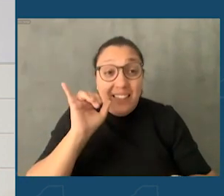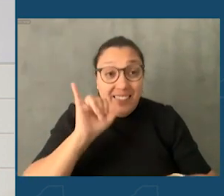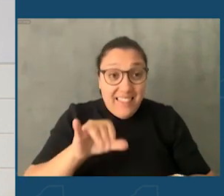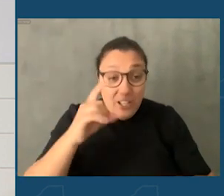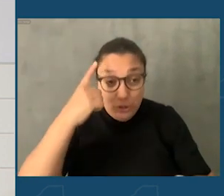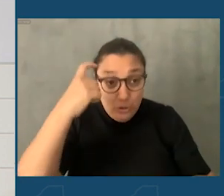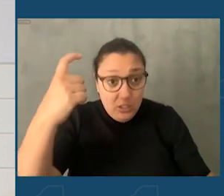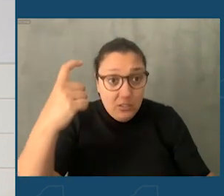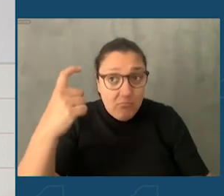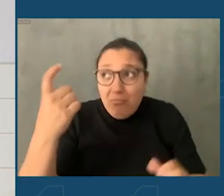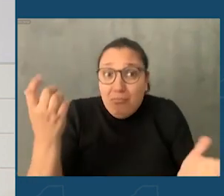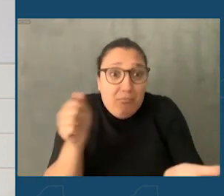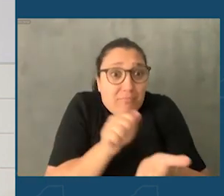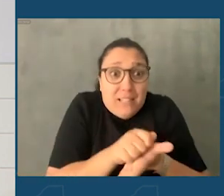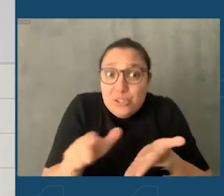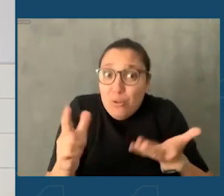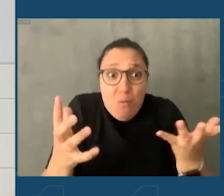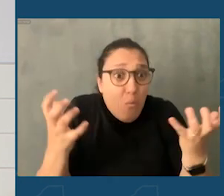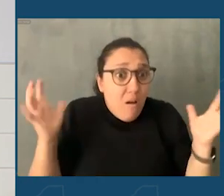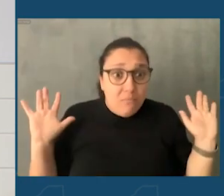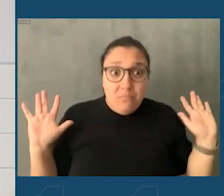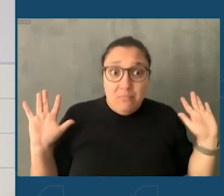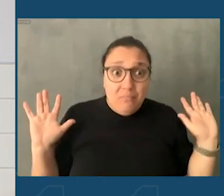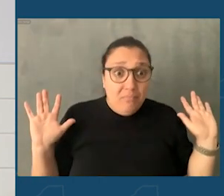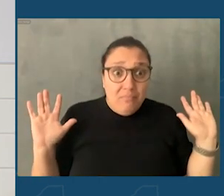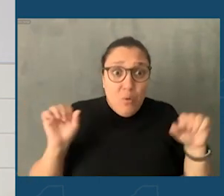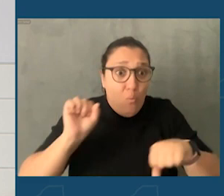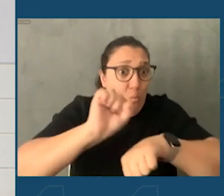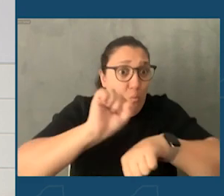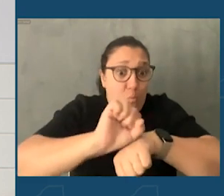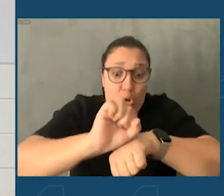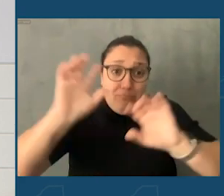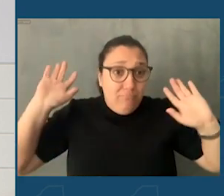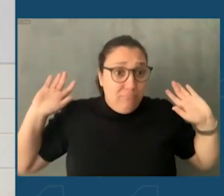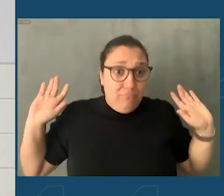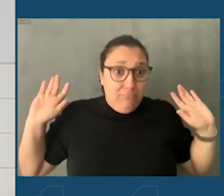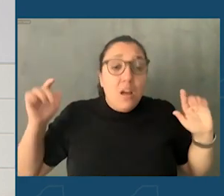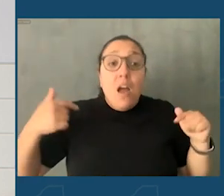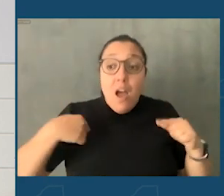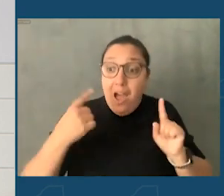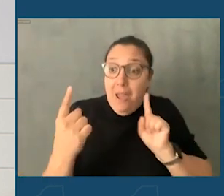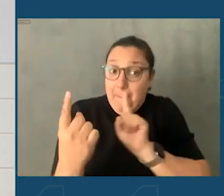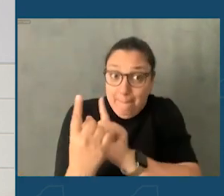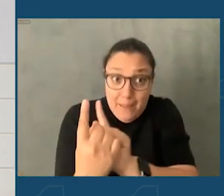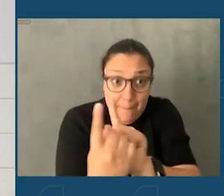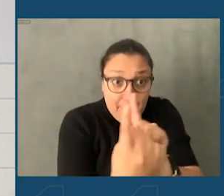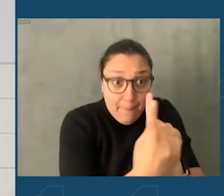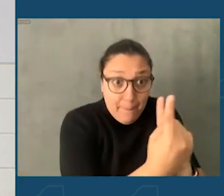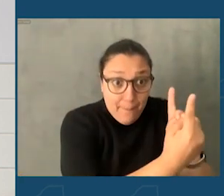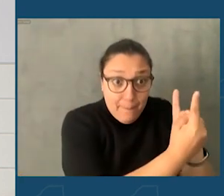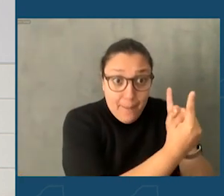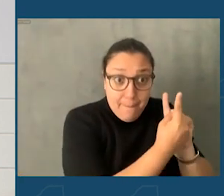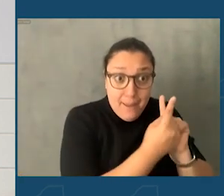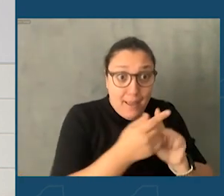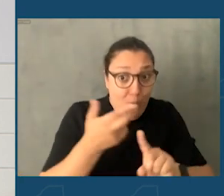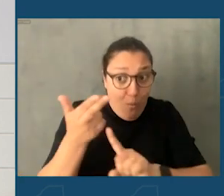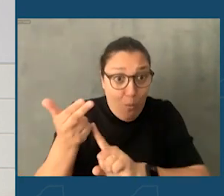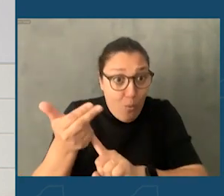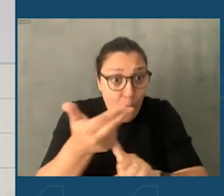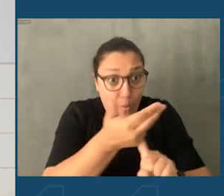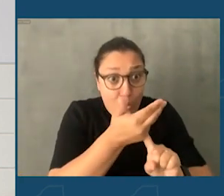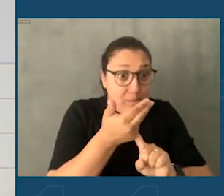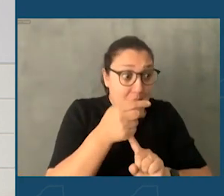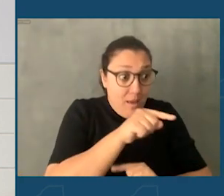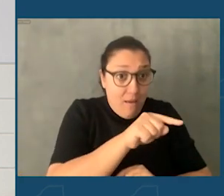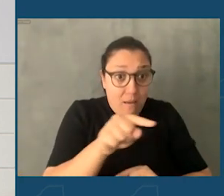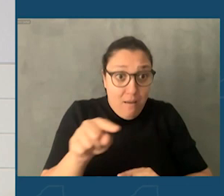ask for. When I speak with my asylum seekers at the Hercs, at the hotels, on the